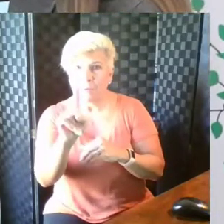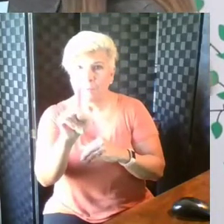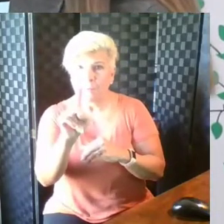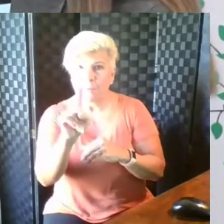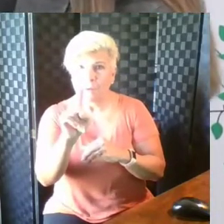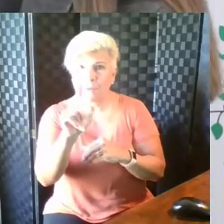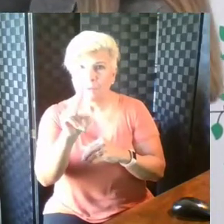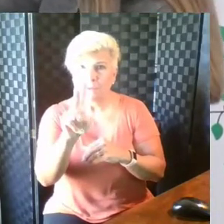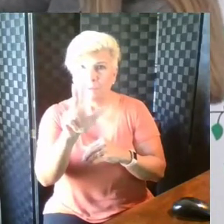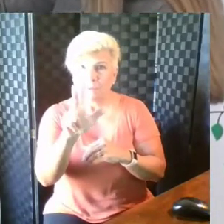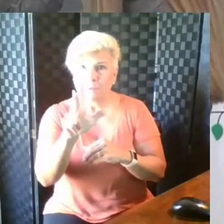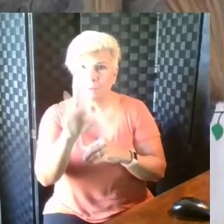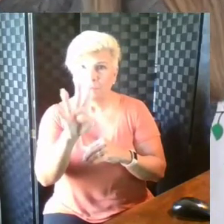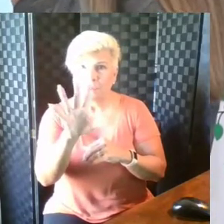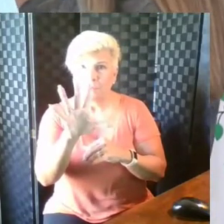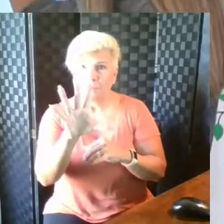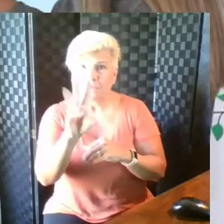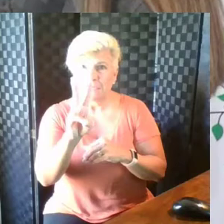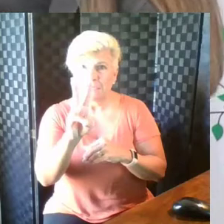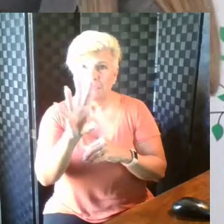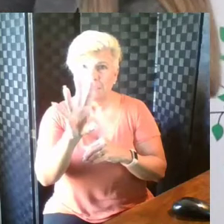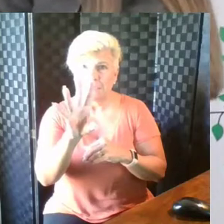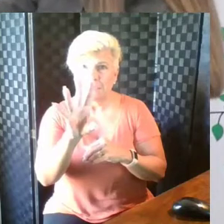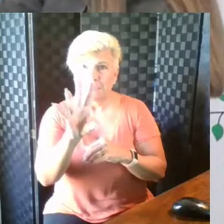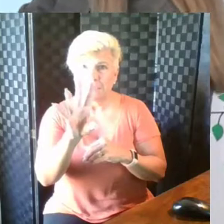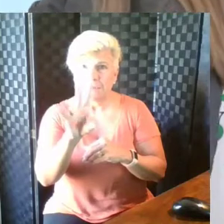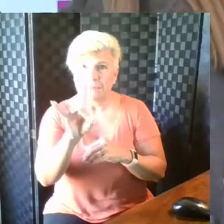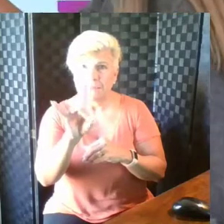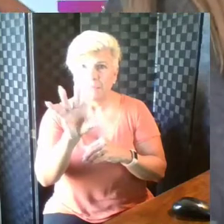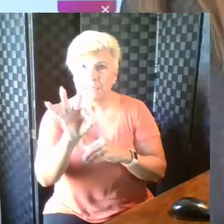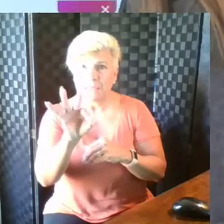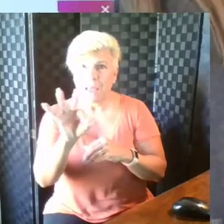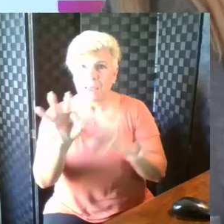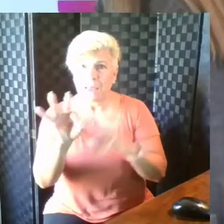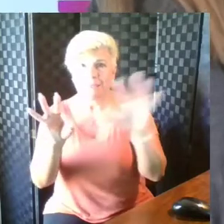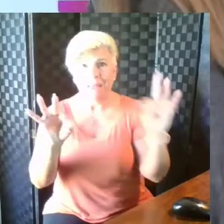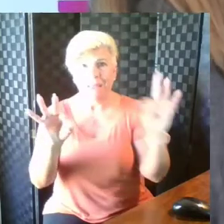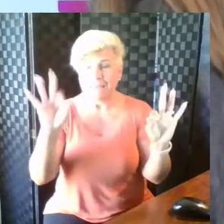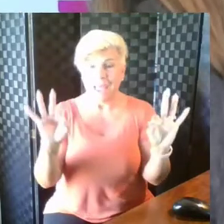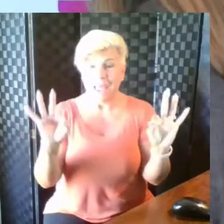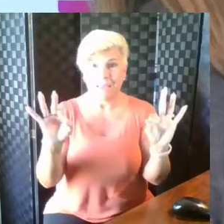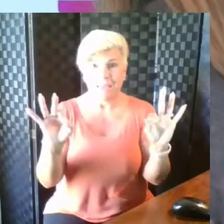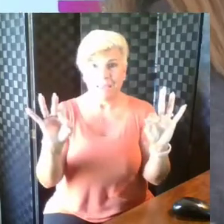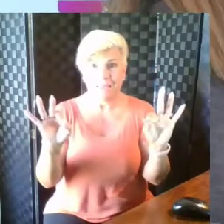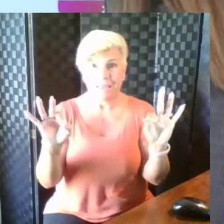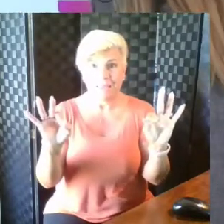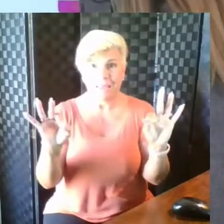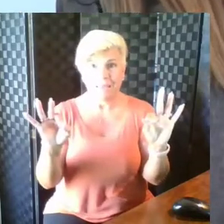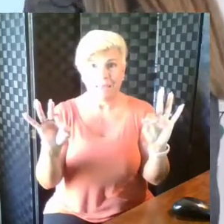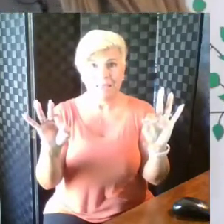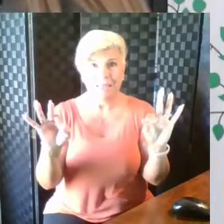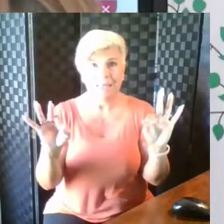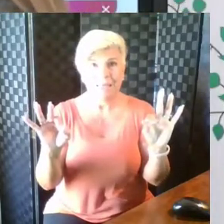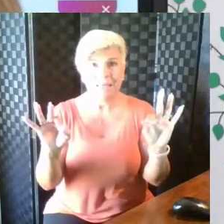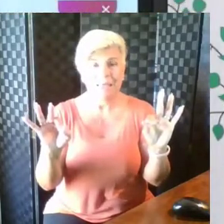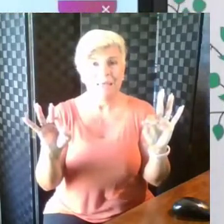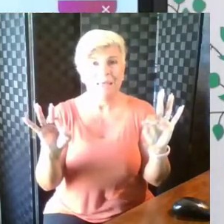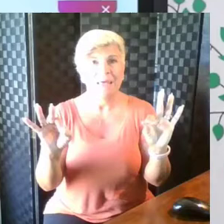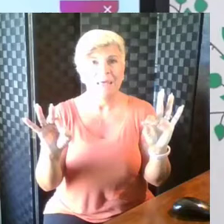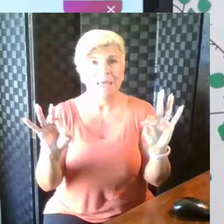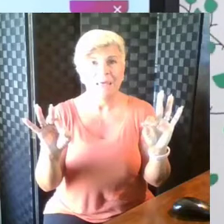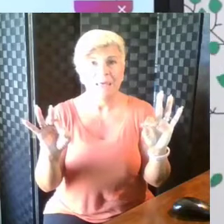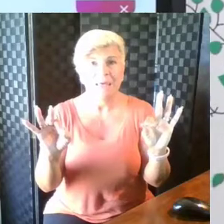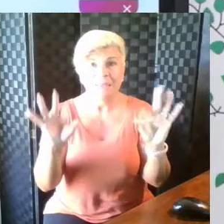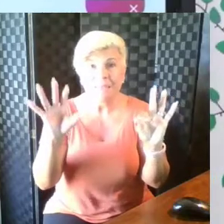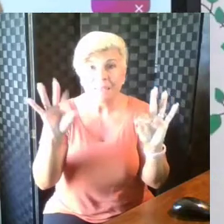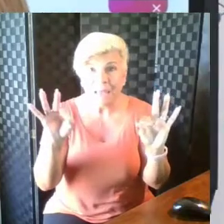measure. 1, 2, 3, 4, 5, whoops, 6, 7, 8, 9. Writing on the board with my sleeve. The